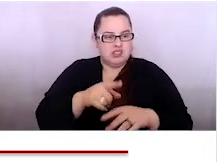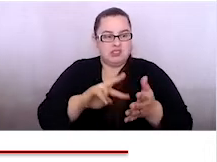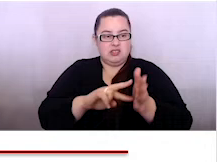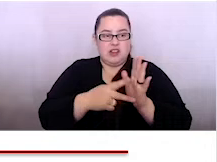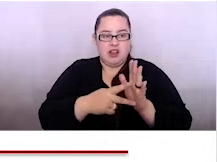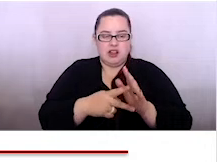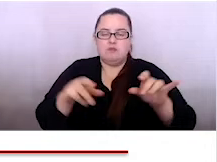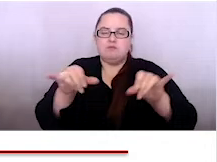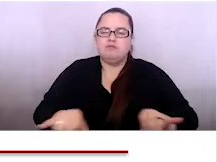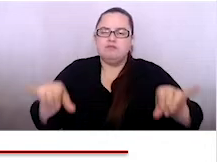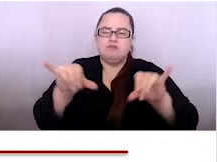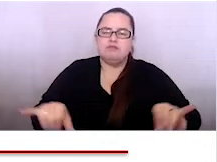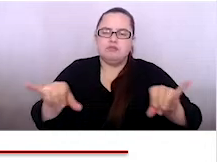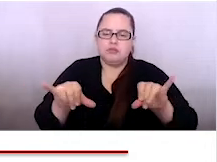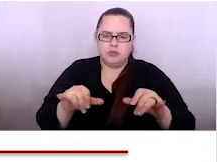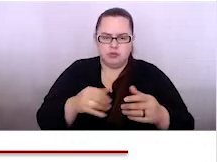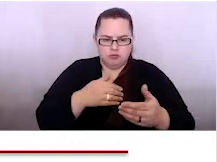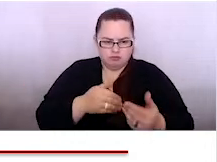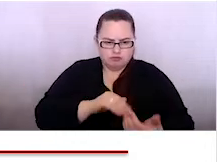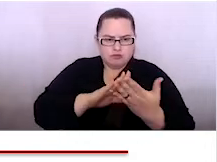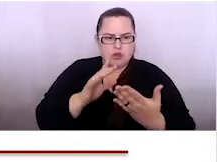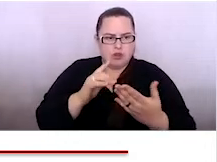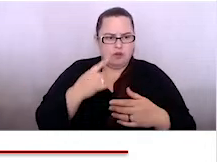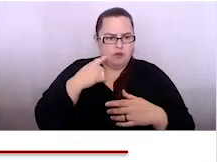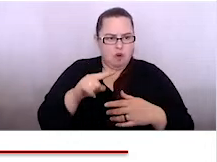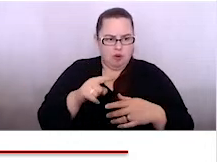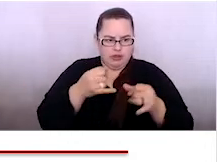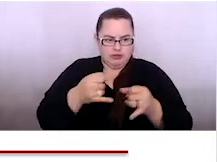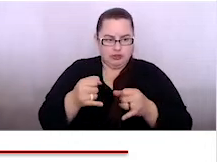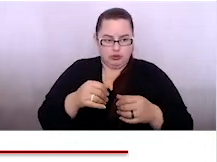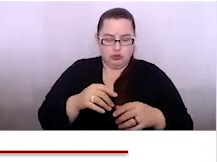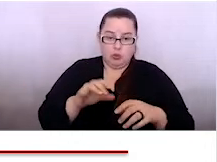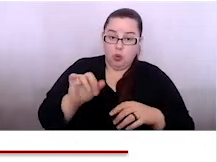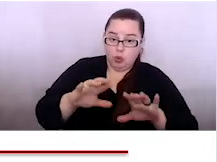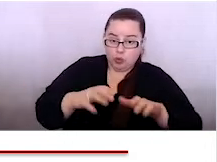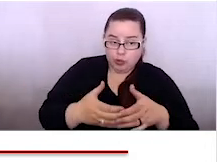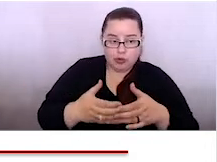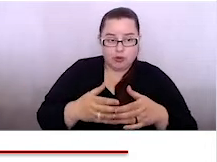of acting by an individual or group toward a given object or a given situation.